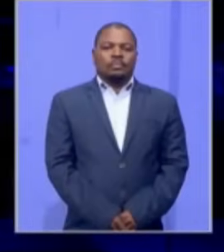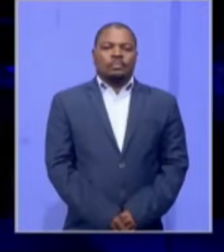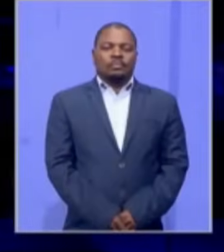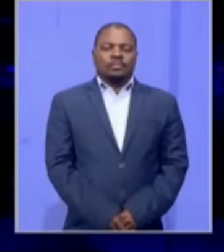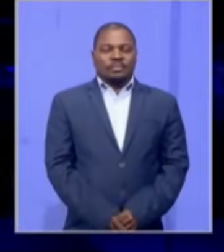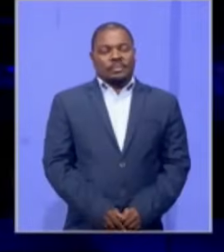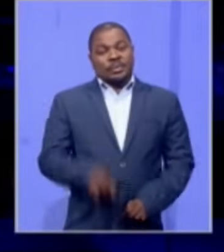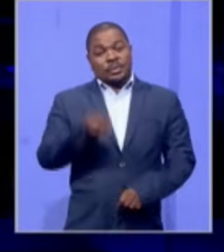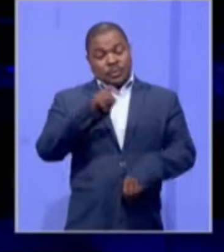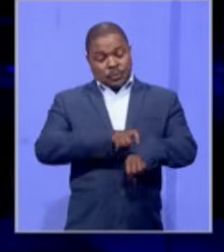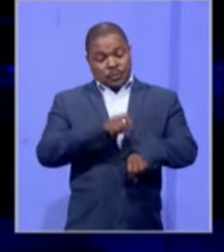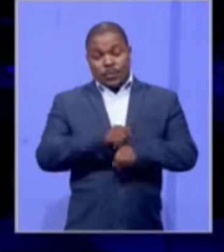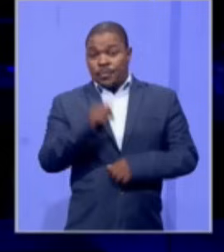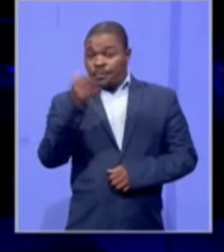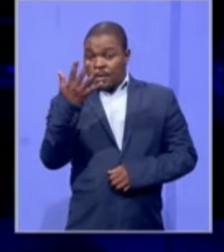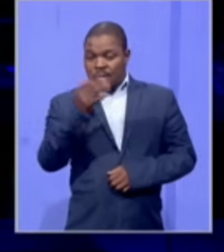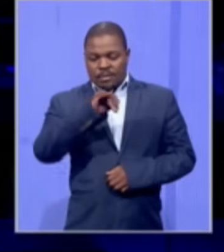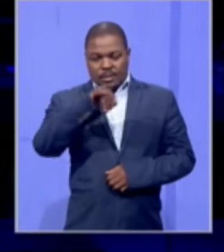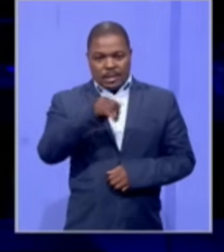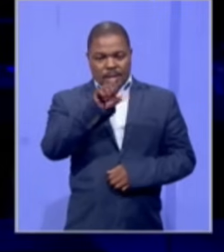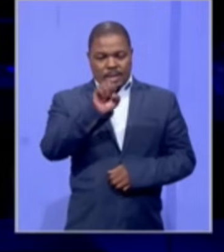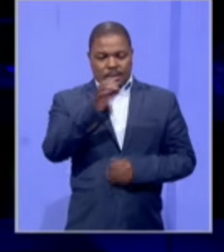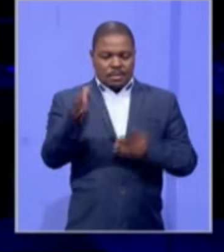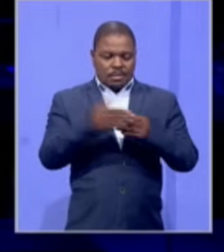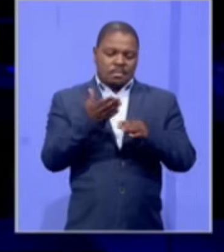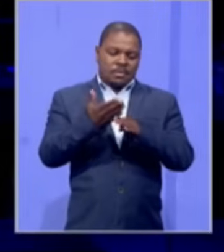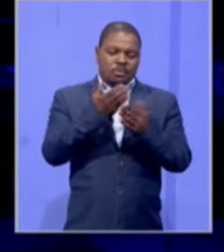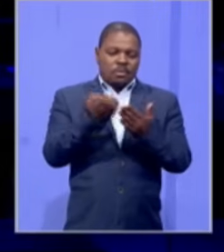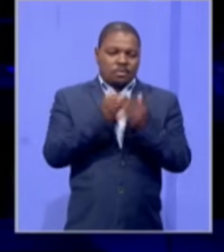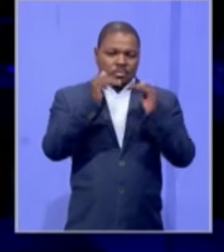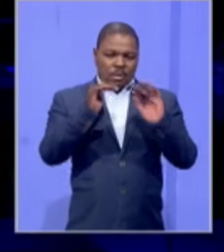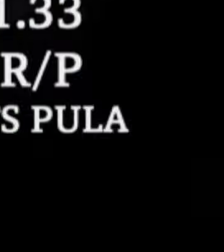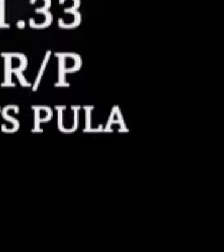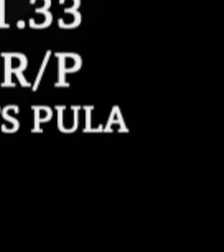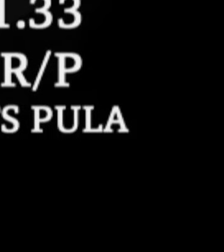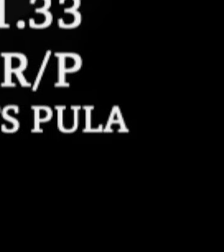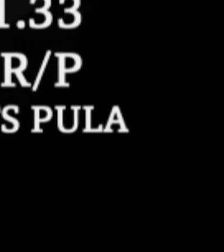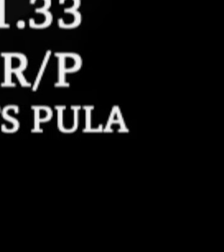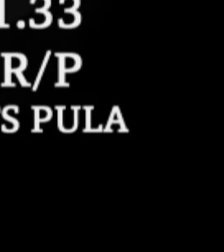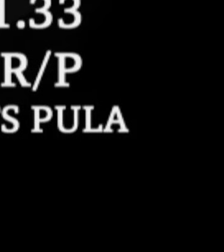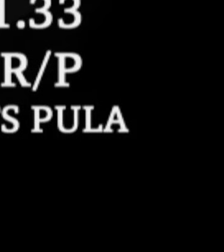Jwala re bona hore mebaraka e sebeditse jwang ha JSE e ne kwala hore nya bohlano.